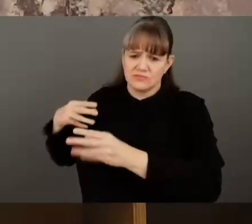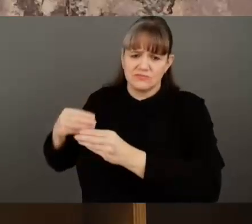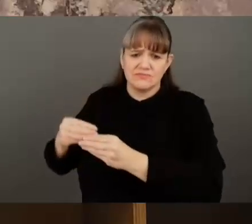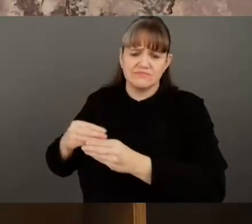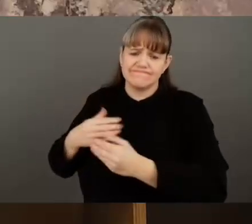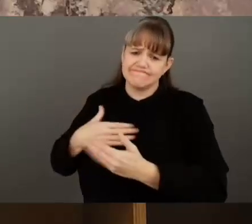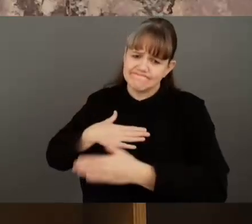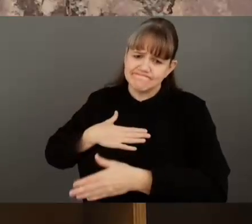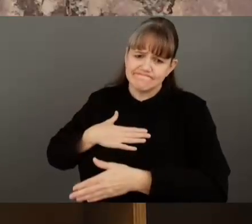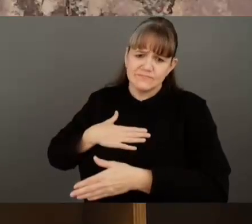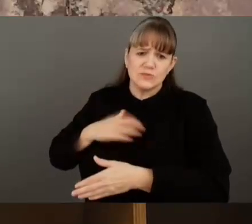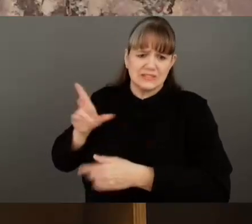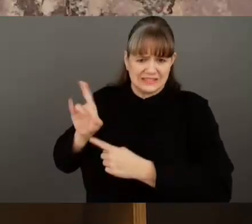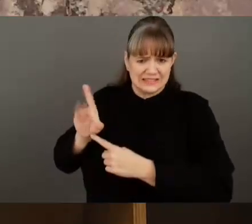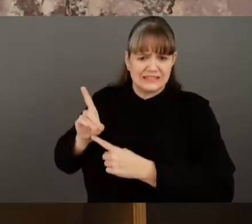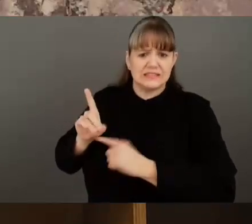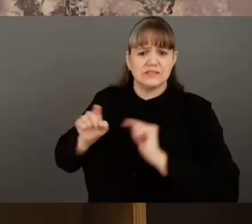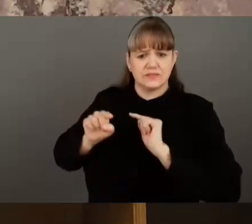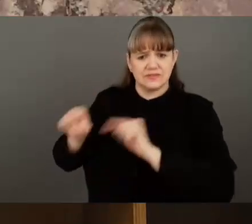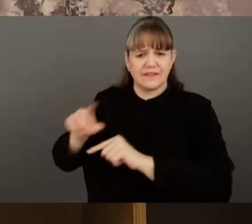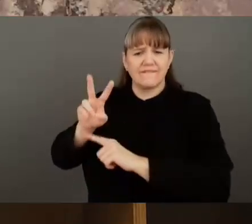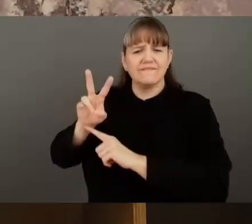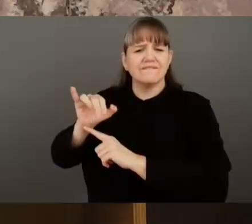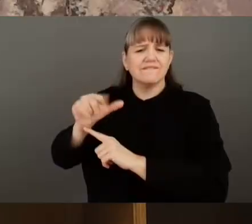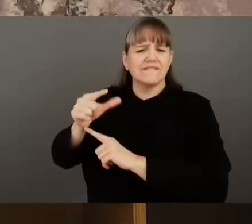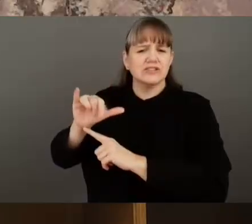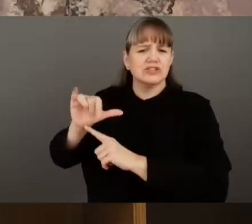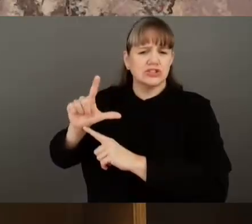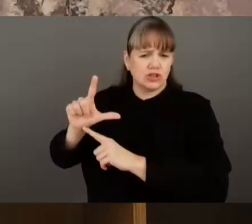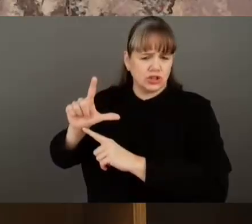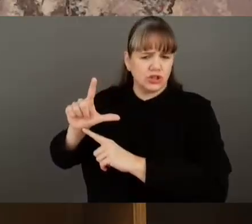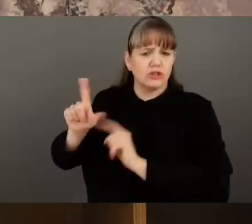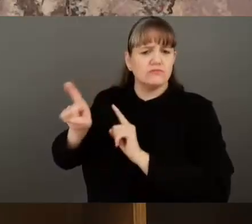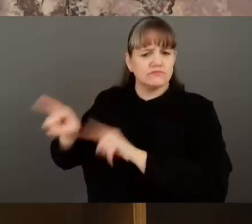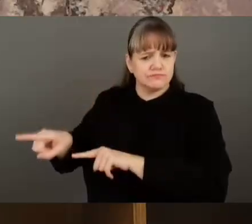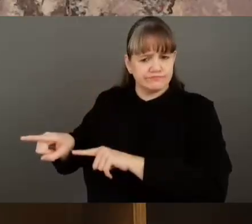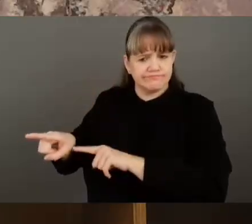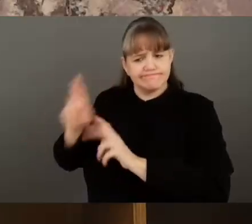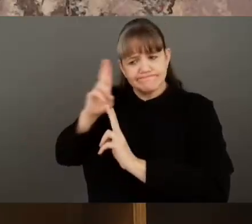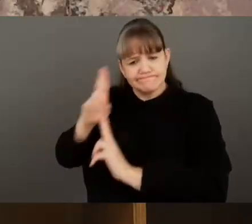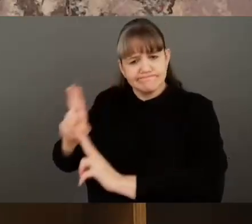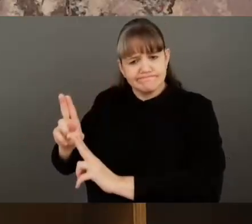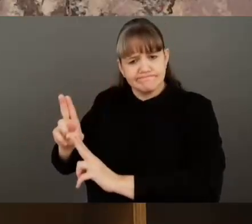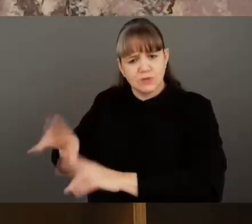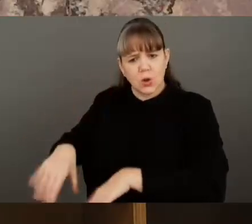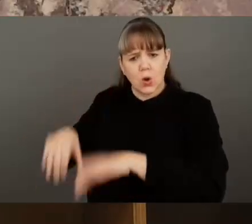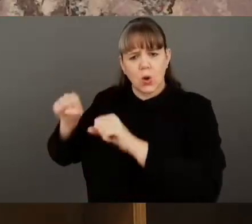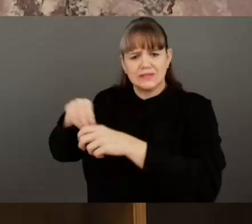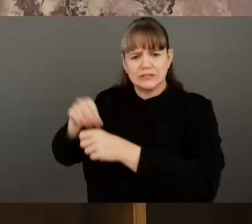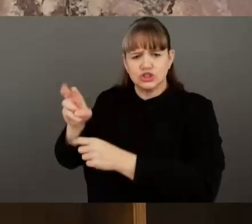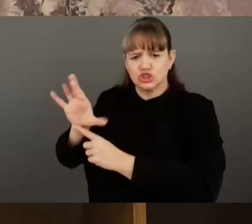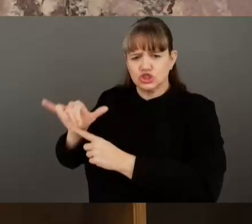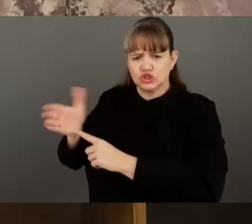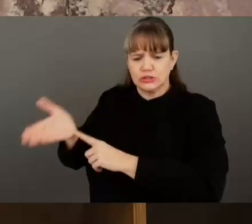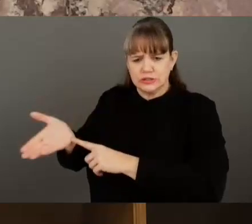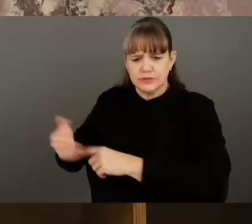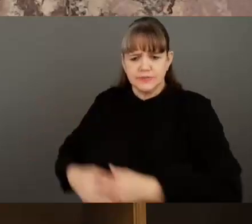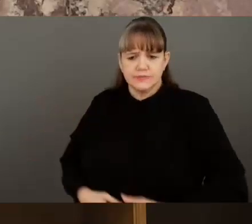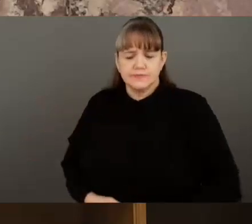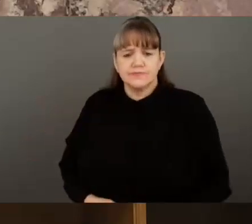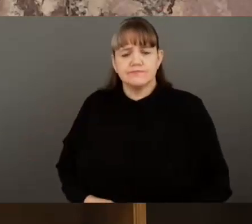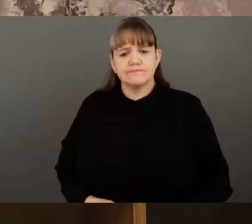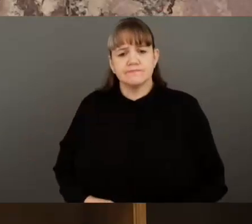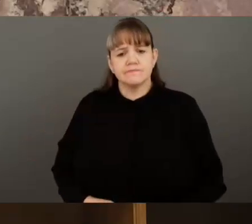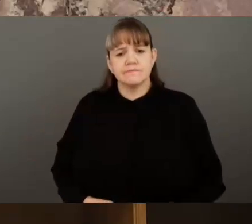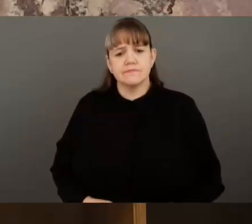vigil for Mr. Sassy held in Surrey that also served as an opportunity for different levels